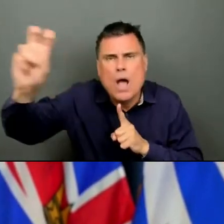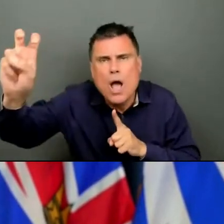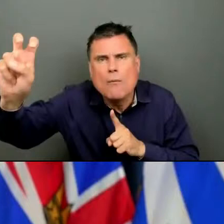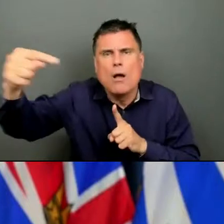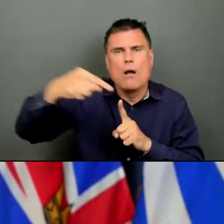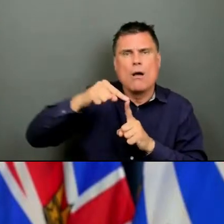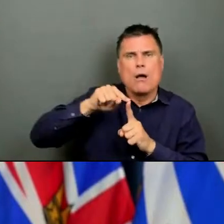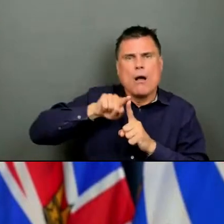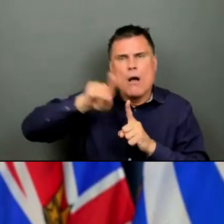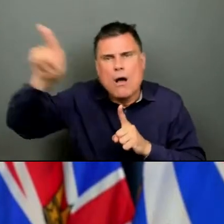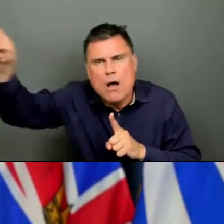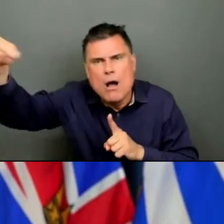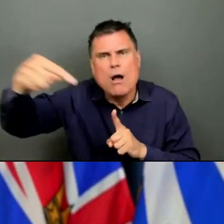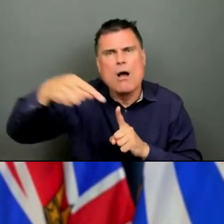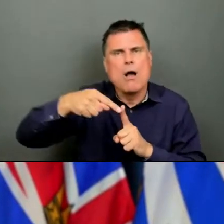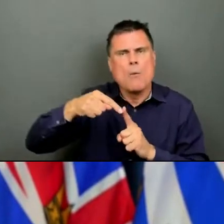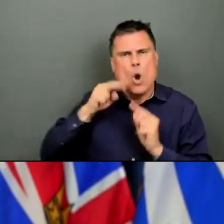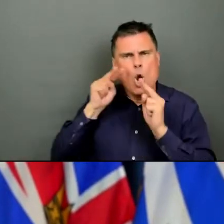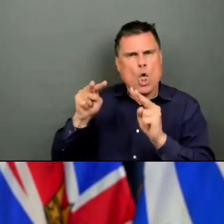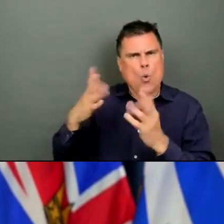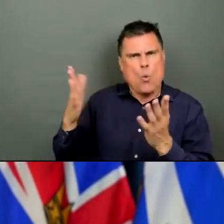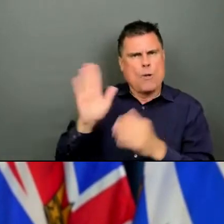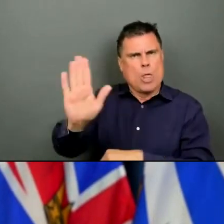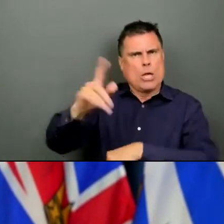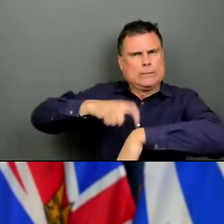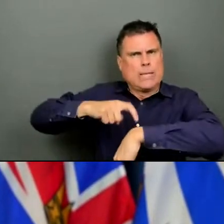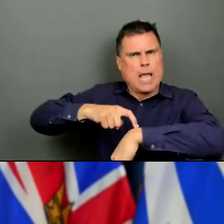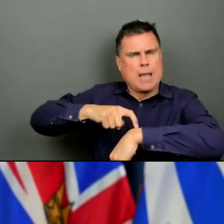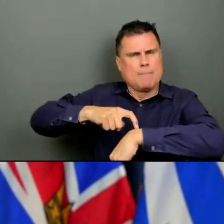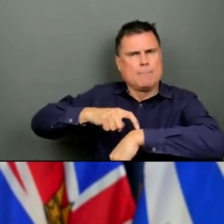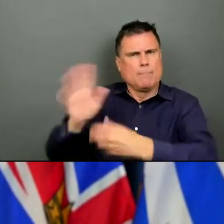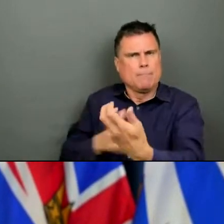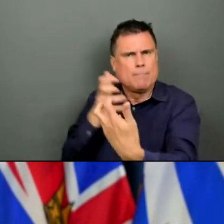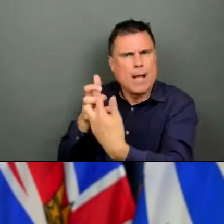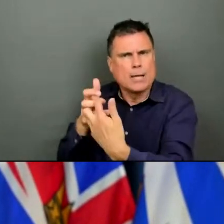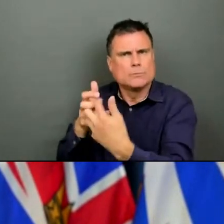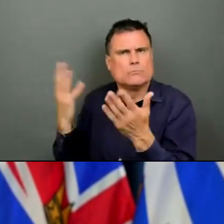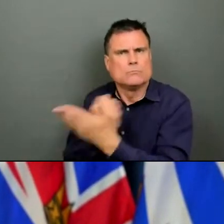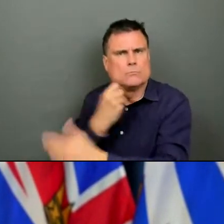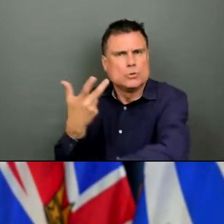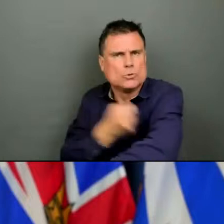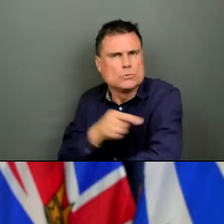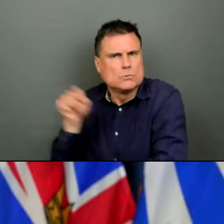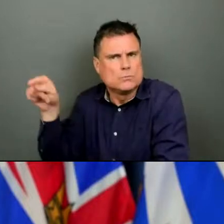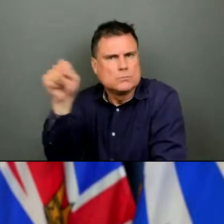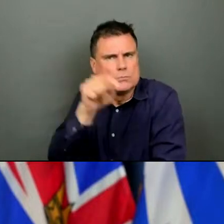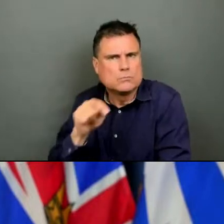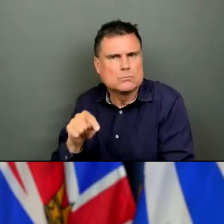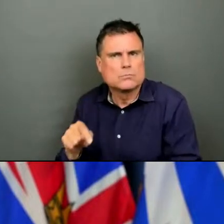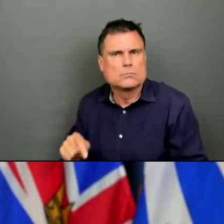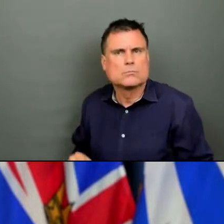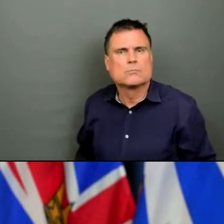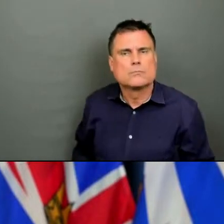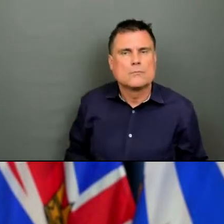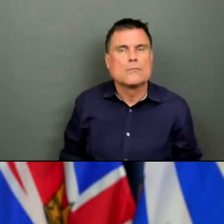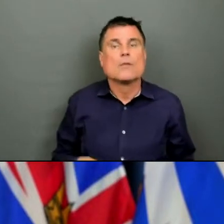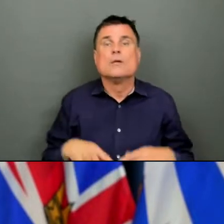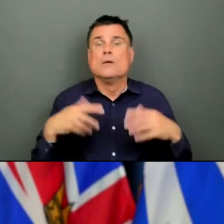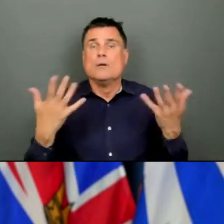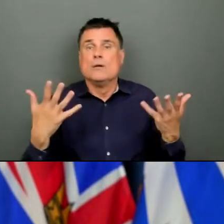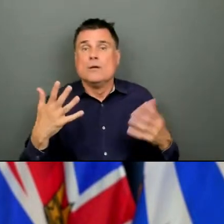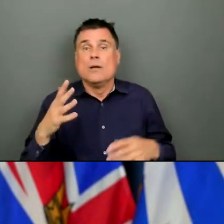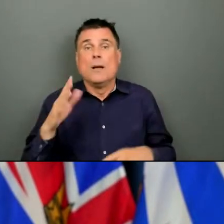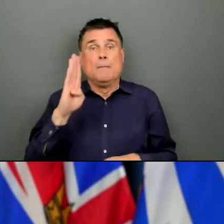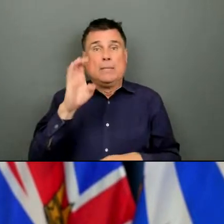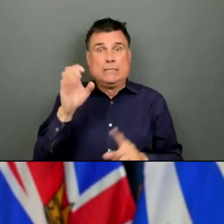hours of opening that will assist communities like that. In a community such as Mission, where people also commute farther, often frequently to